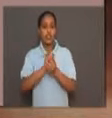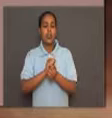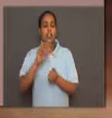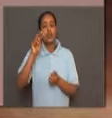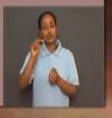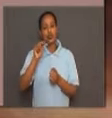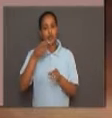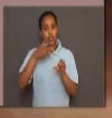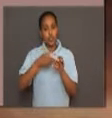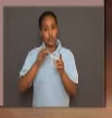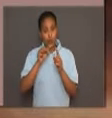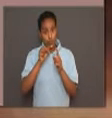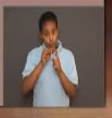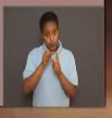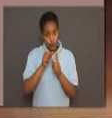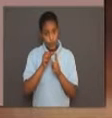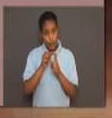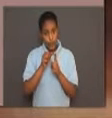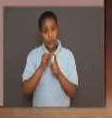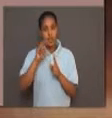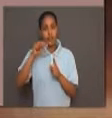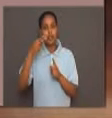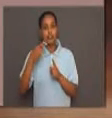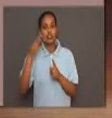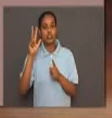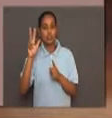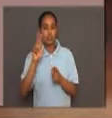nitrogen gas into ammonium.